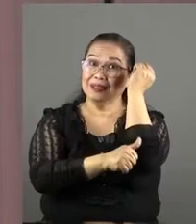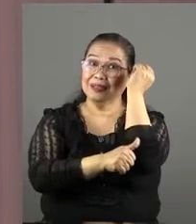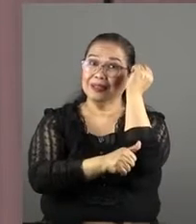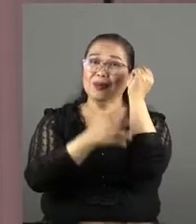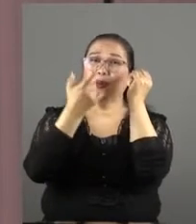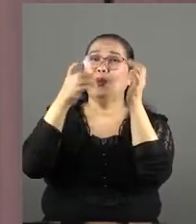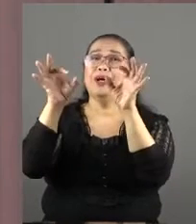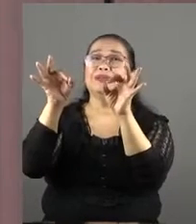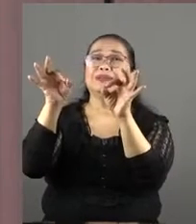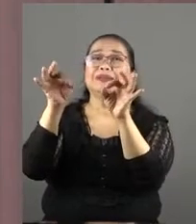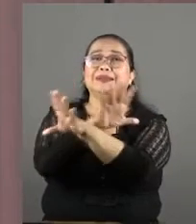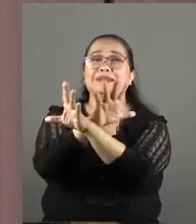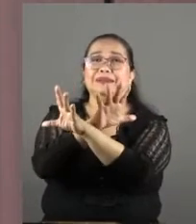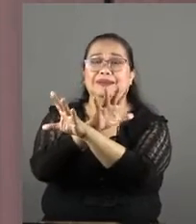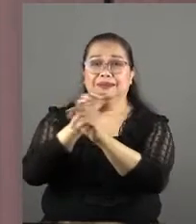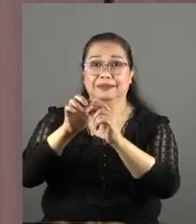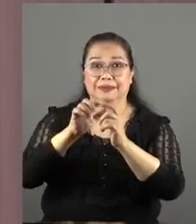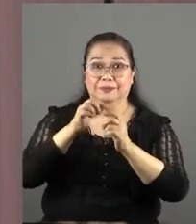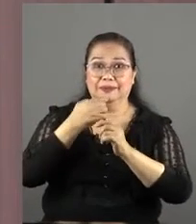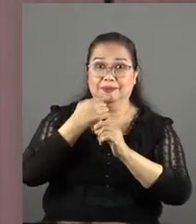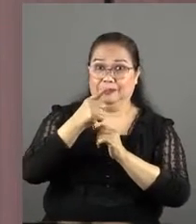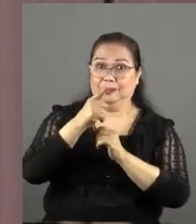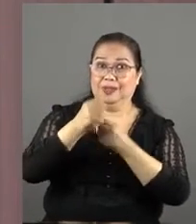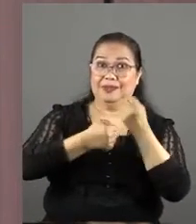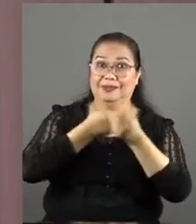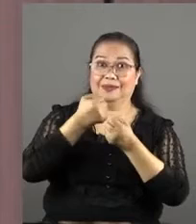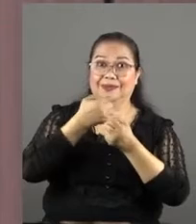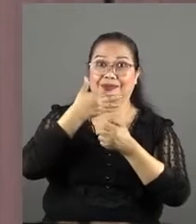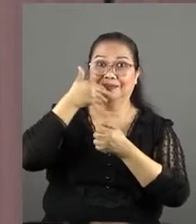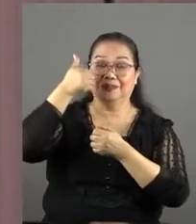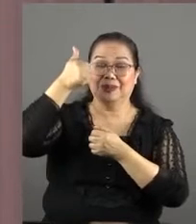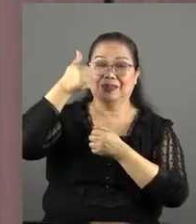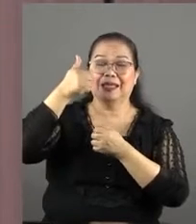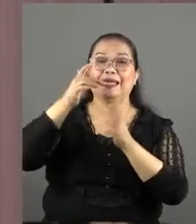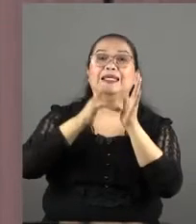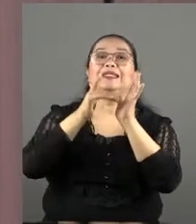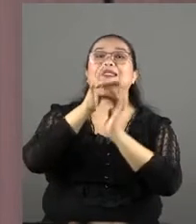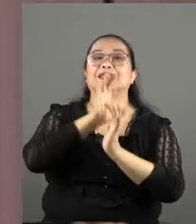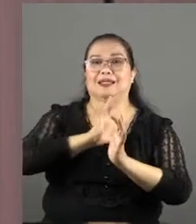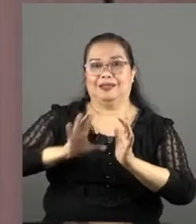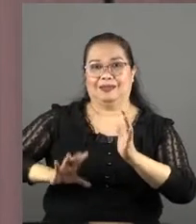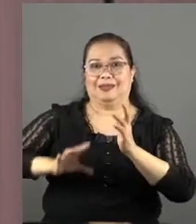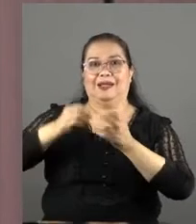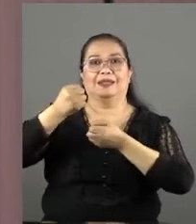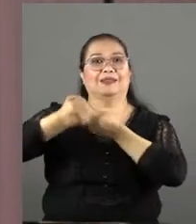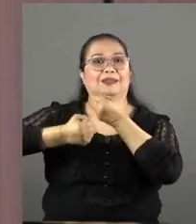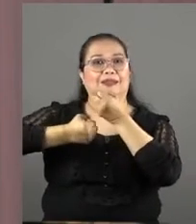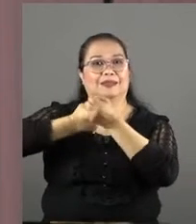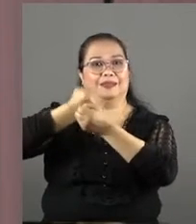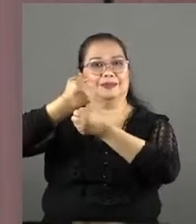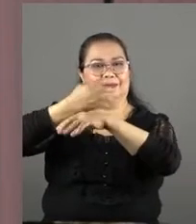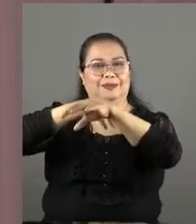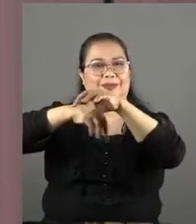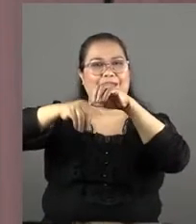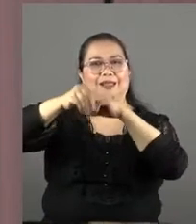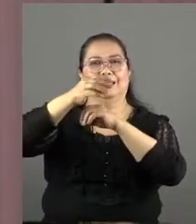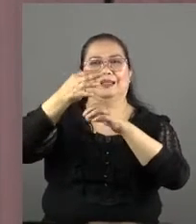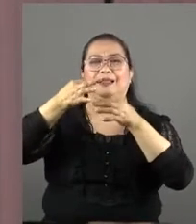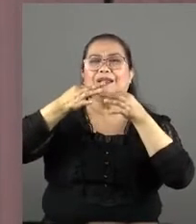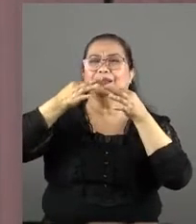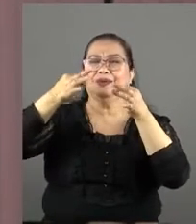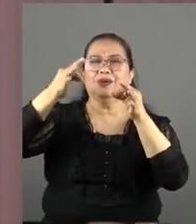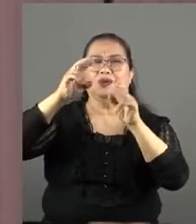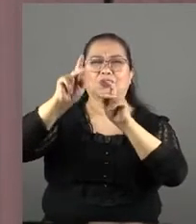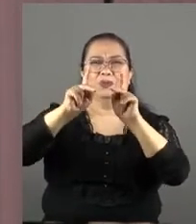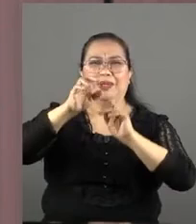vengeance. What is the sacrifice that speaks better? The sacrifice of Christ. It's crying out to